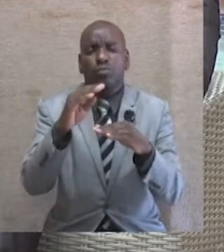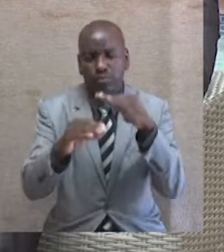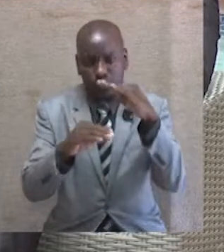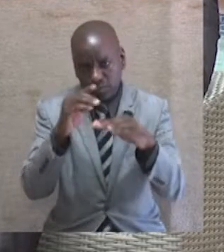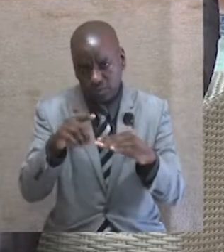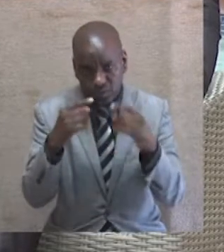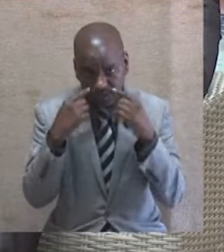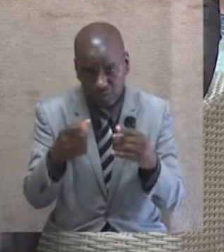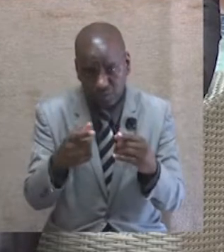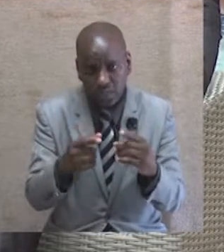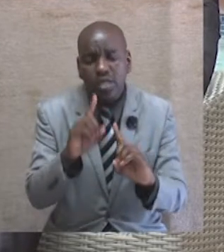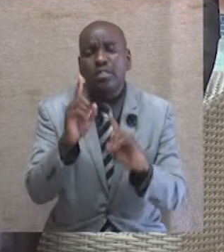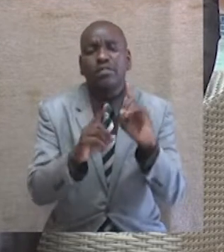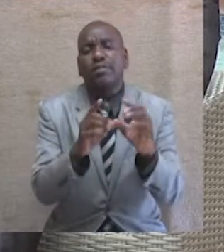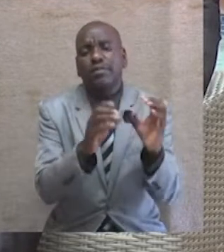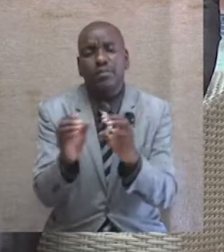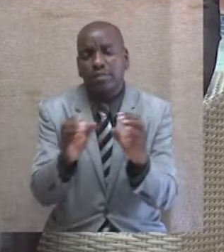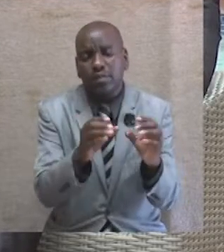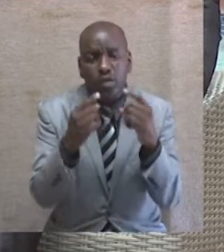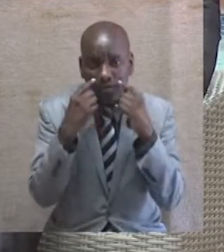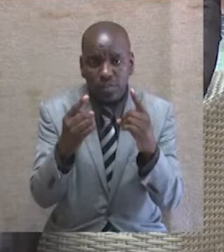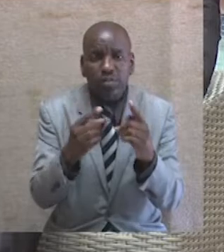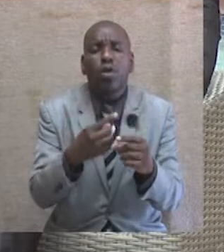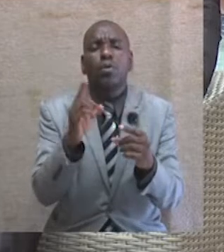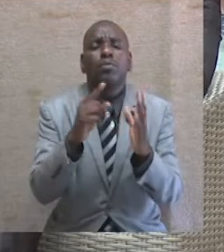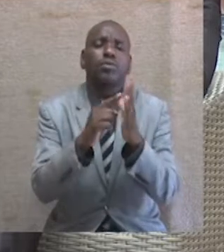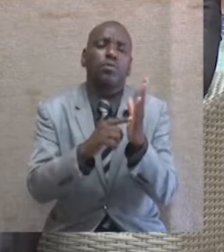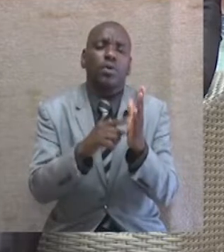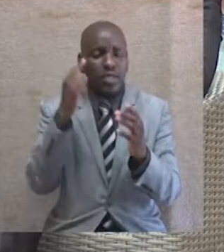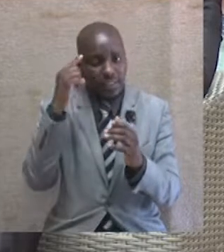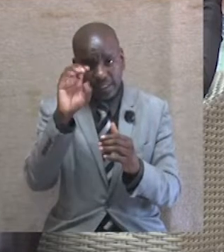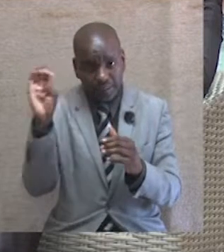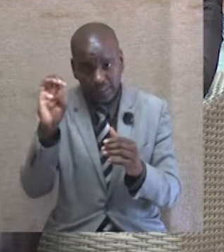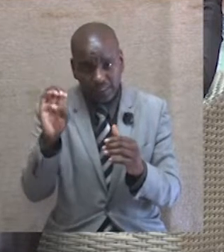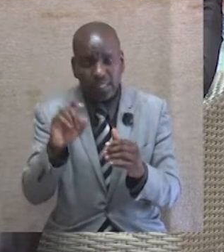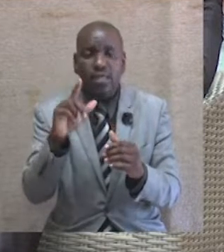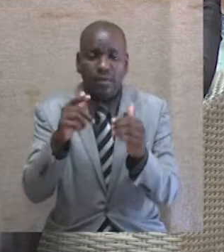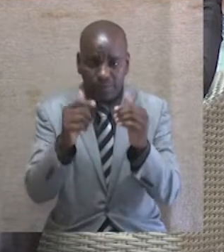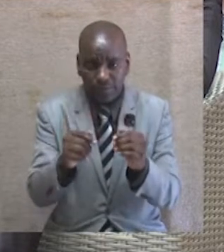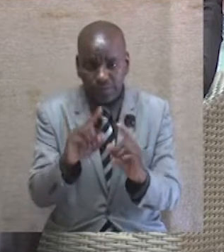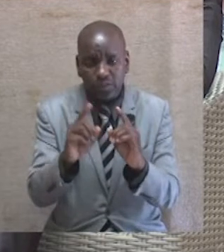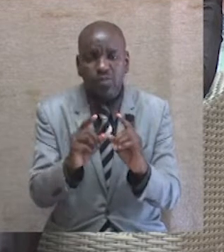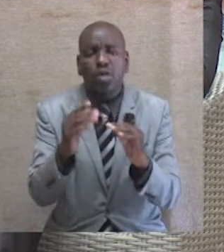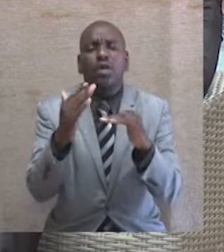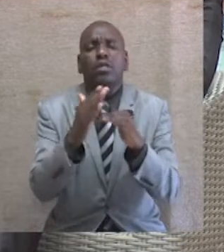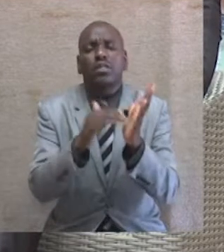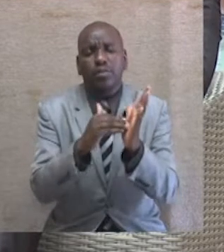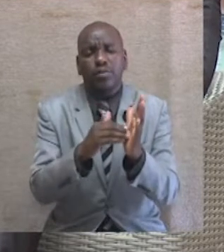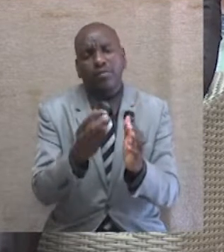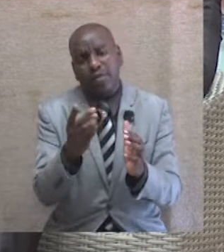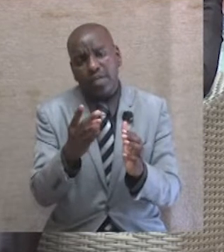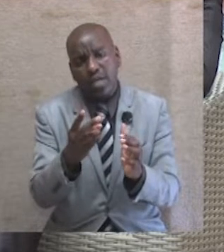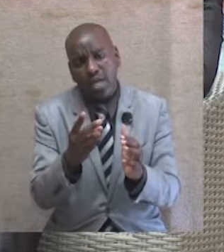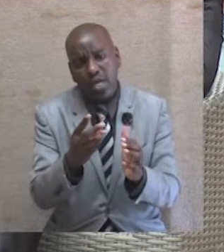step to happen. So there are different areas that we need to look at. One point, that is issue of examination, and not taking it as extra curriculum, but